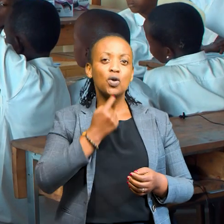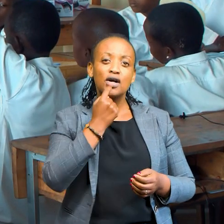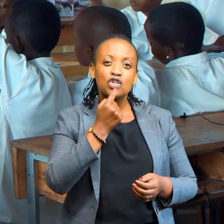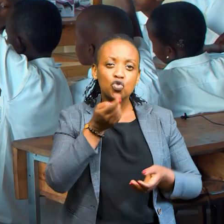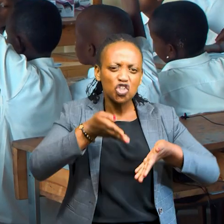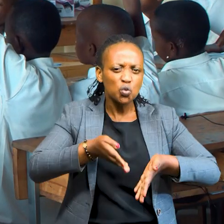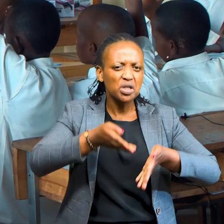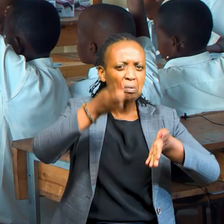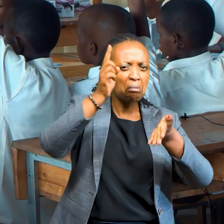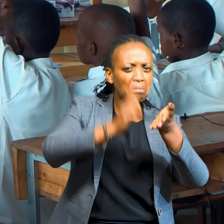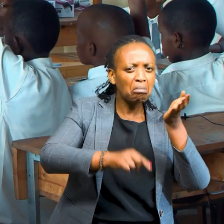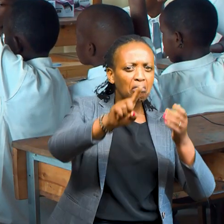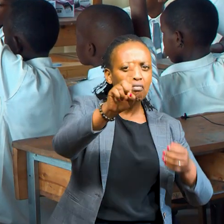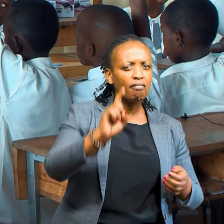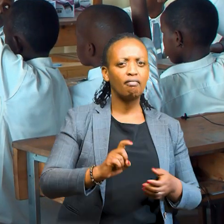our today's lesson?